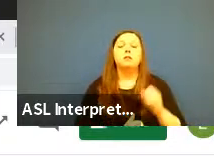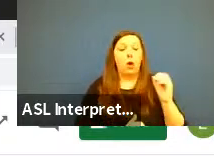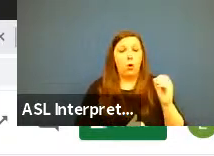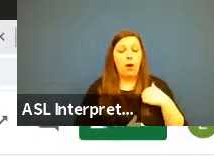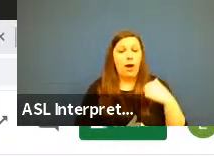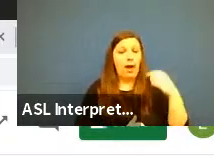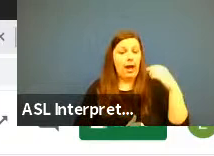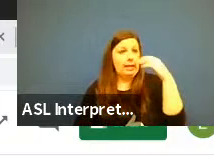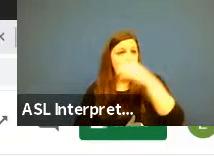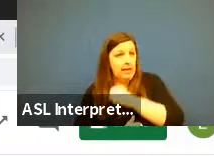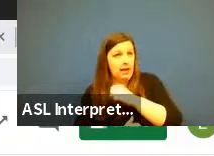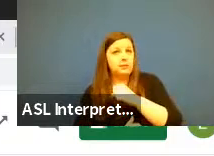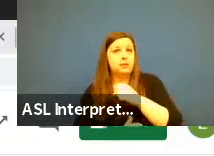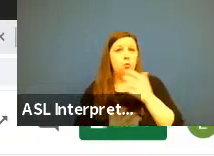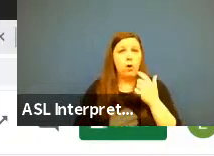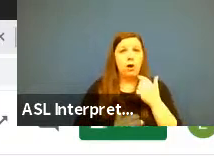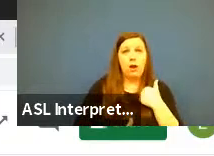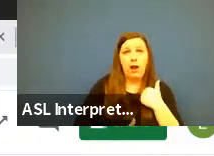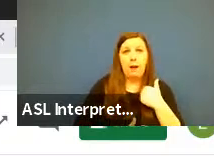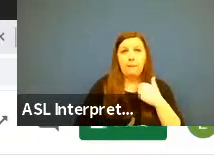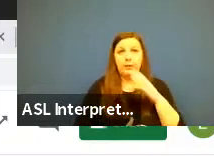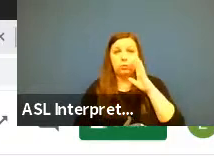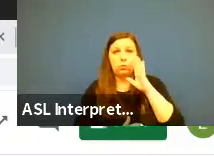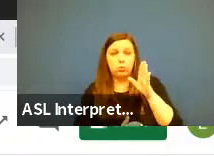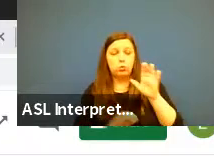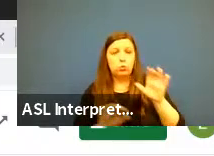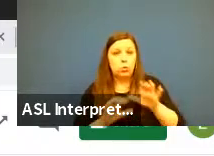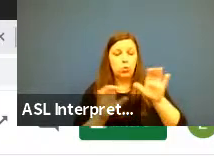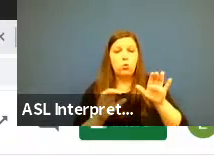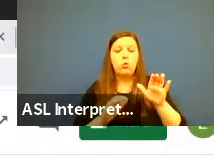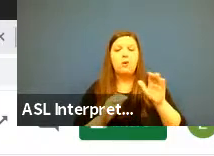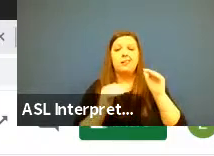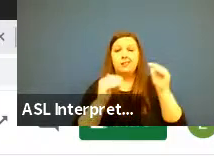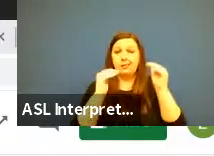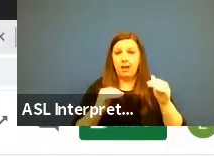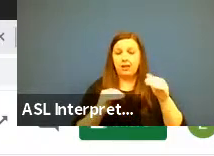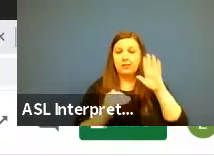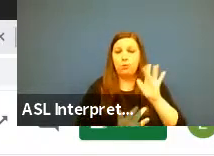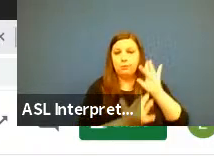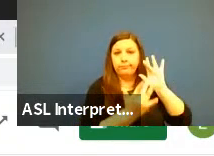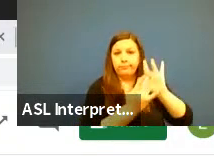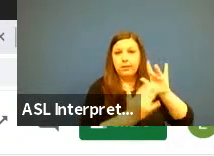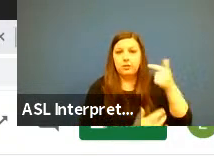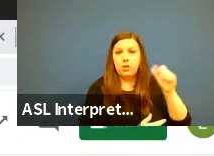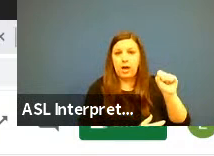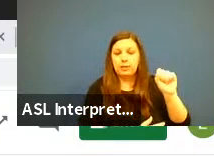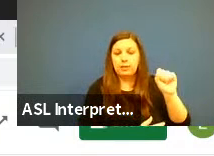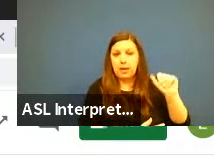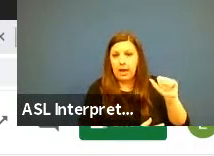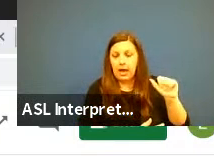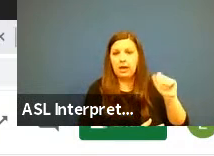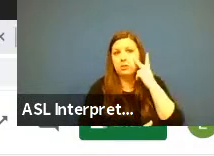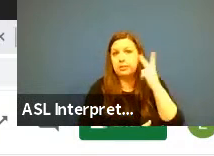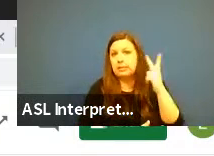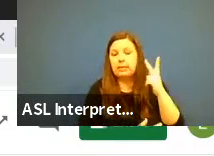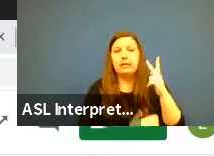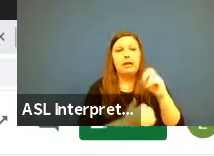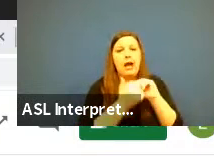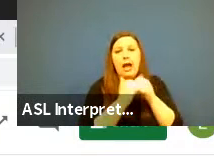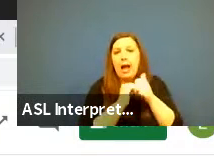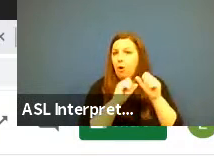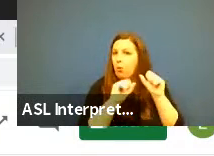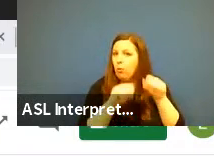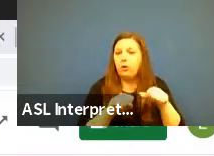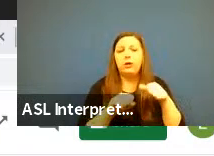do is, my next step is I'll reach out to GSBA and just see how we go about getting the process